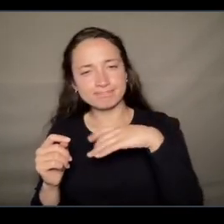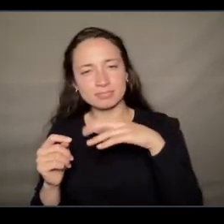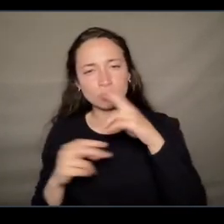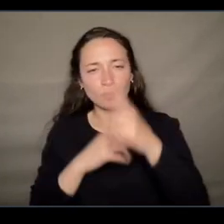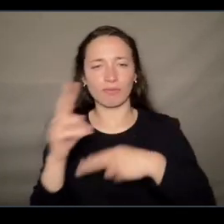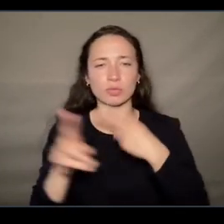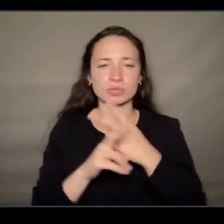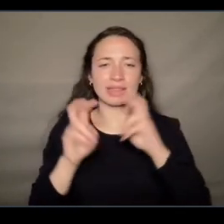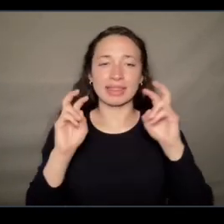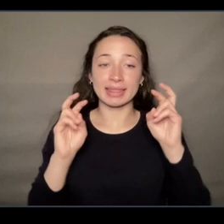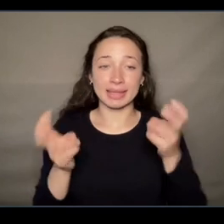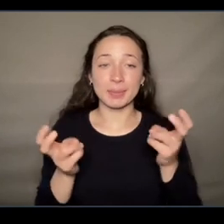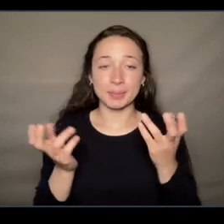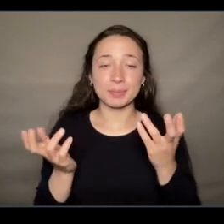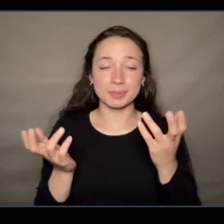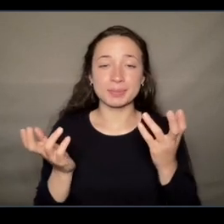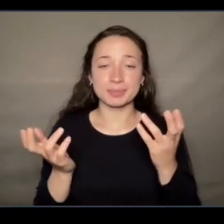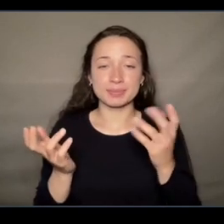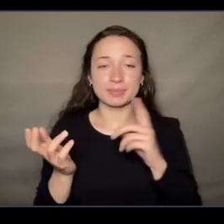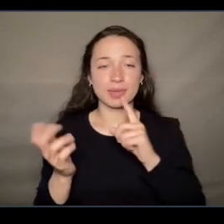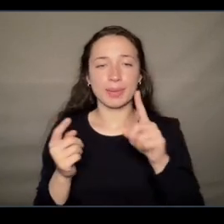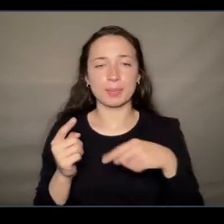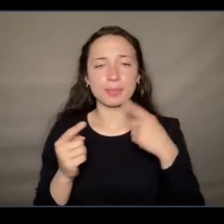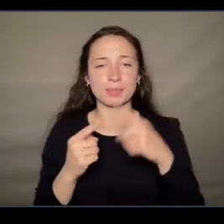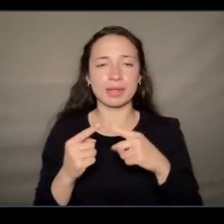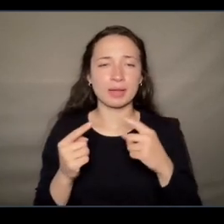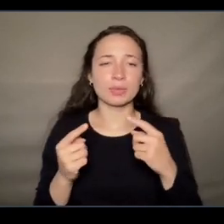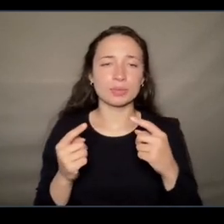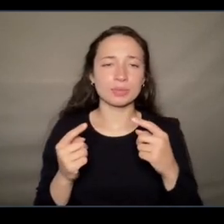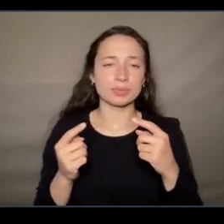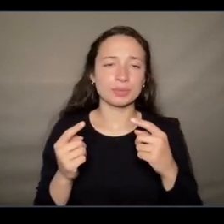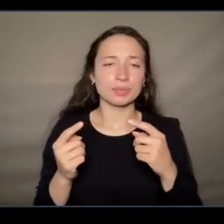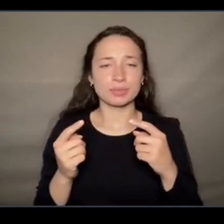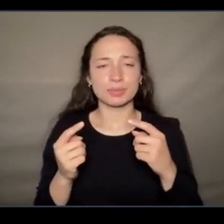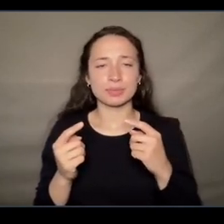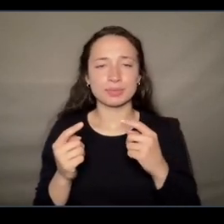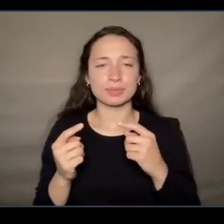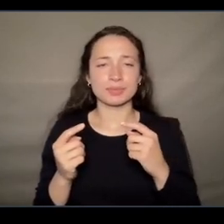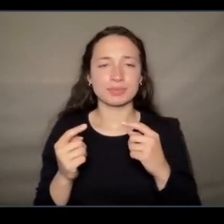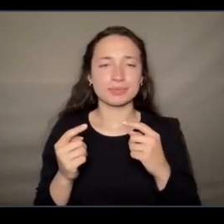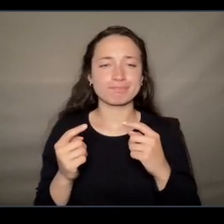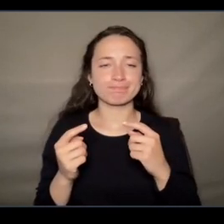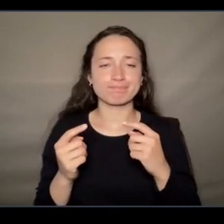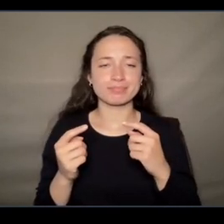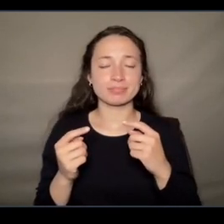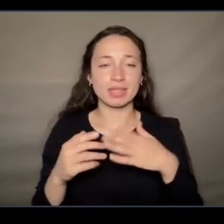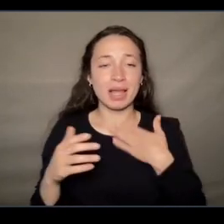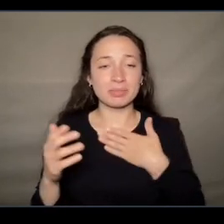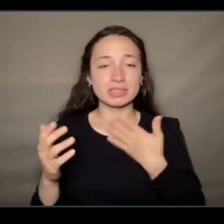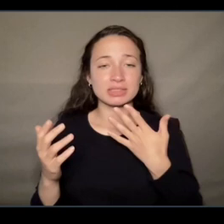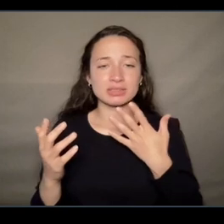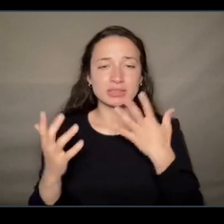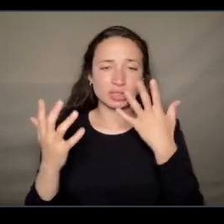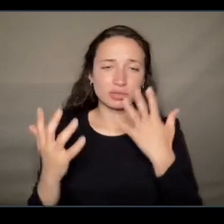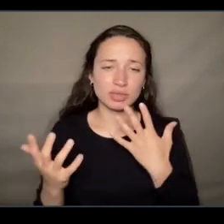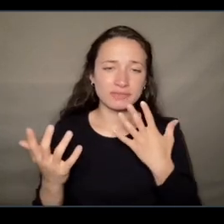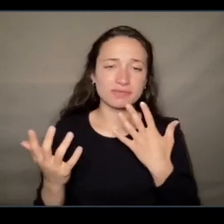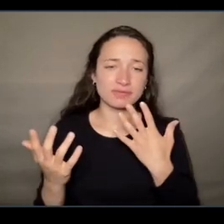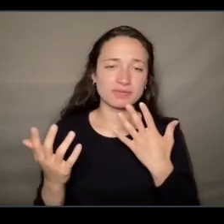many mysterious and universal themes about happiness and